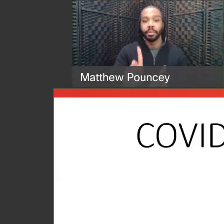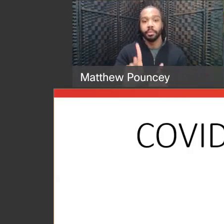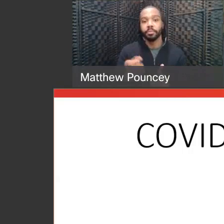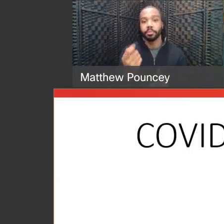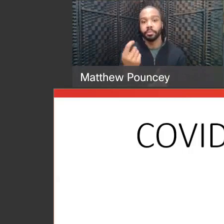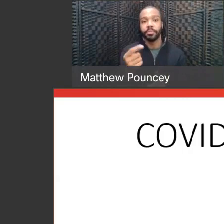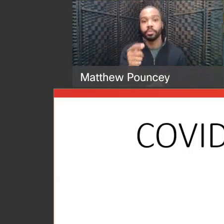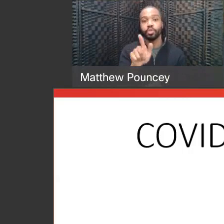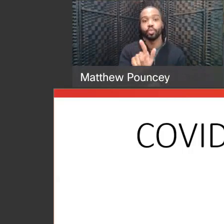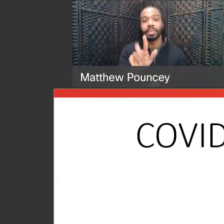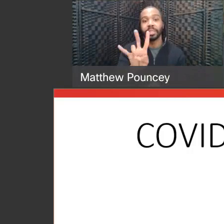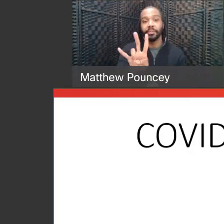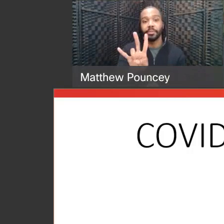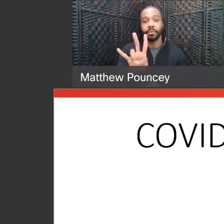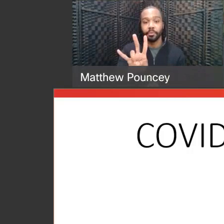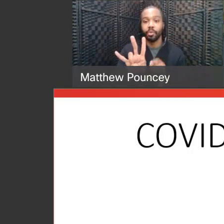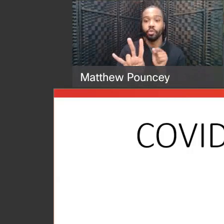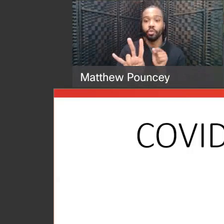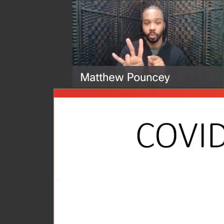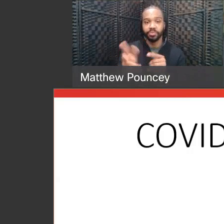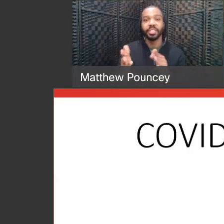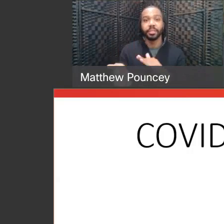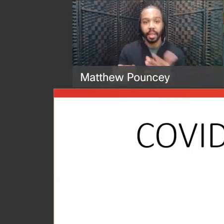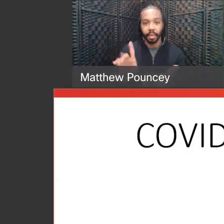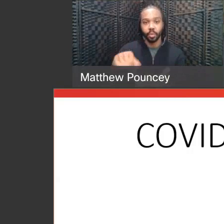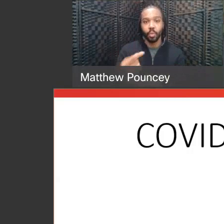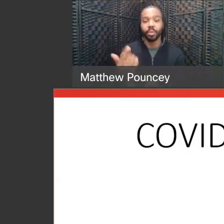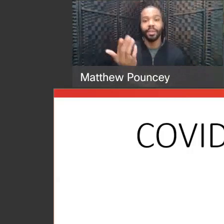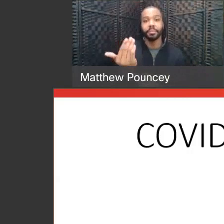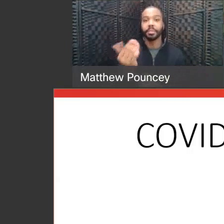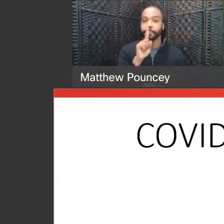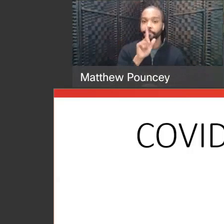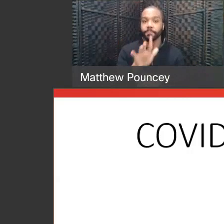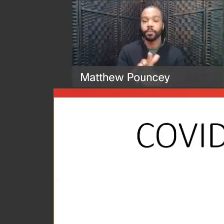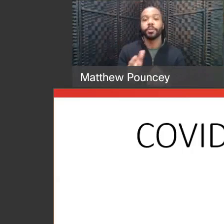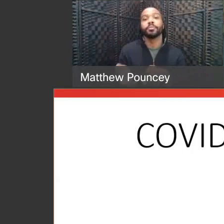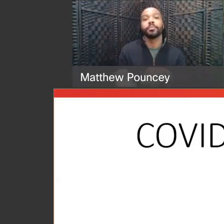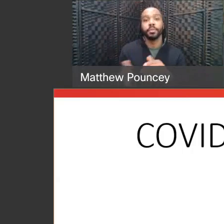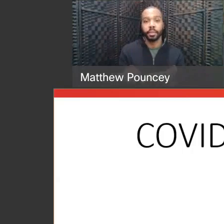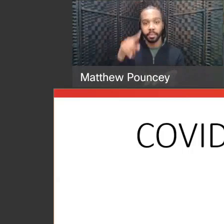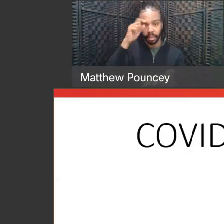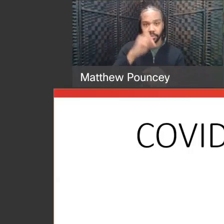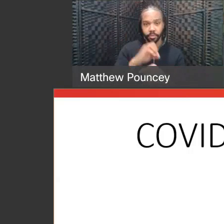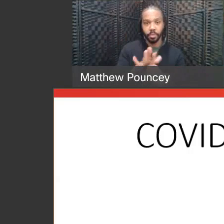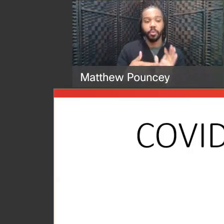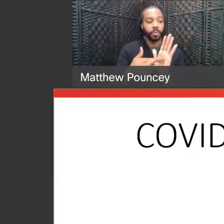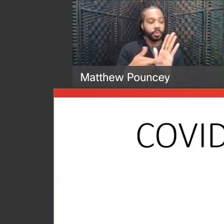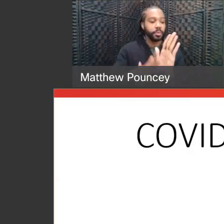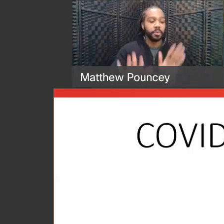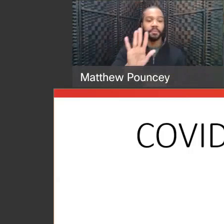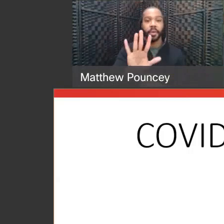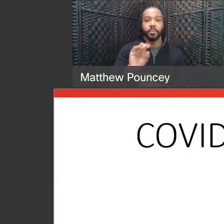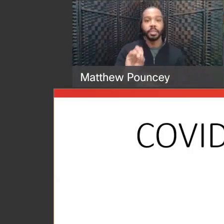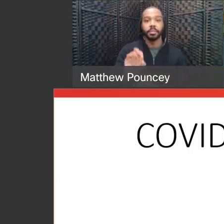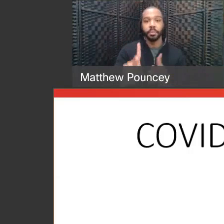27 of those people have died. However, only 15 are confirmed COVID deaths, representing about 5 people in supported living who